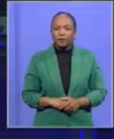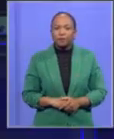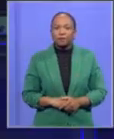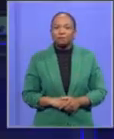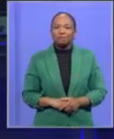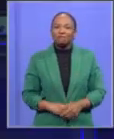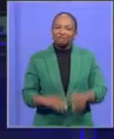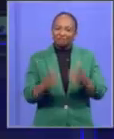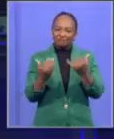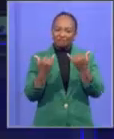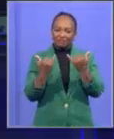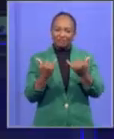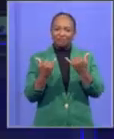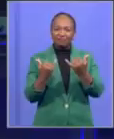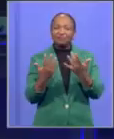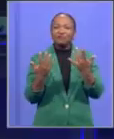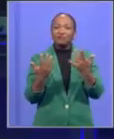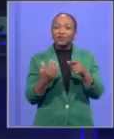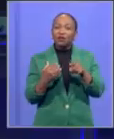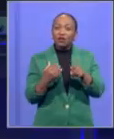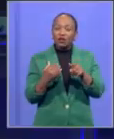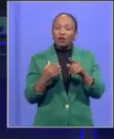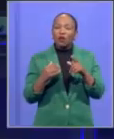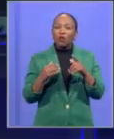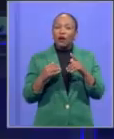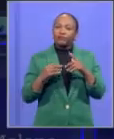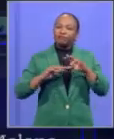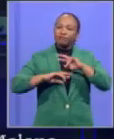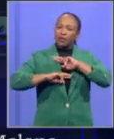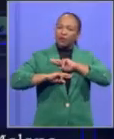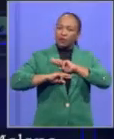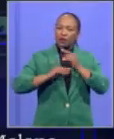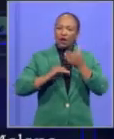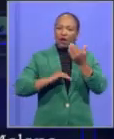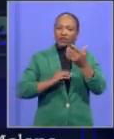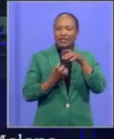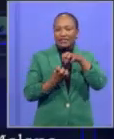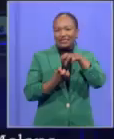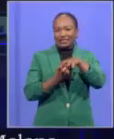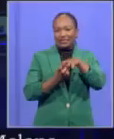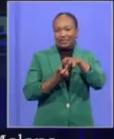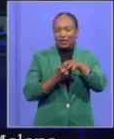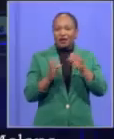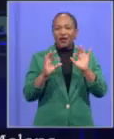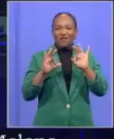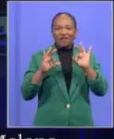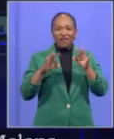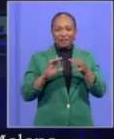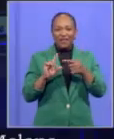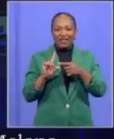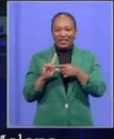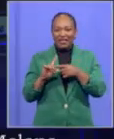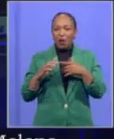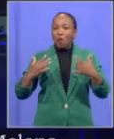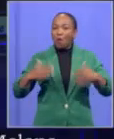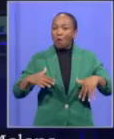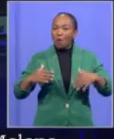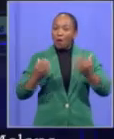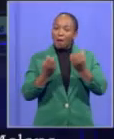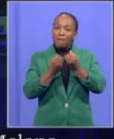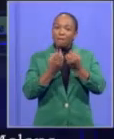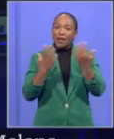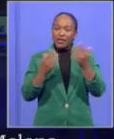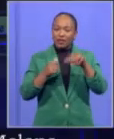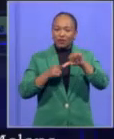Ka jeno ke letsatsi la phomolo la malapa ka mora Paseka. Ho ntshetsa taba ena pele re buisana jwalo le lelapa le hlahiletseng ka mahetla dikgokanyong tsa setjhaba